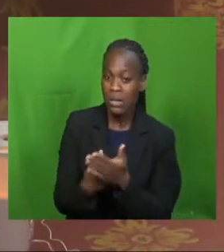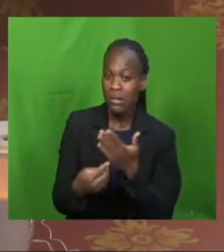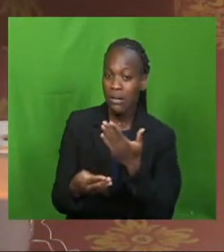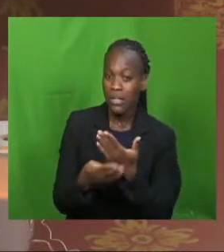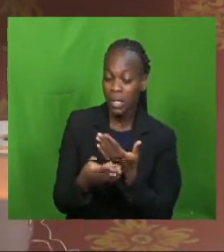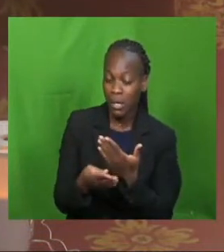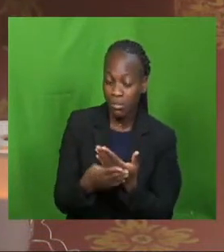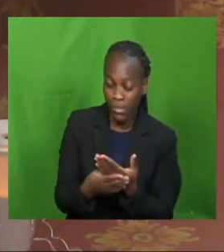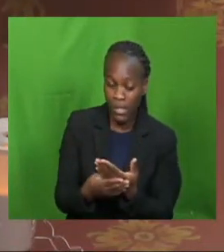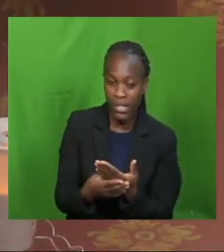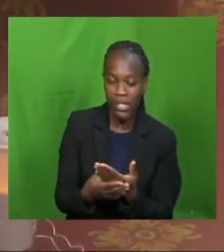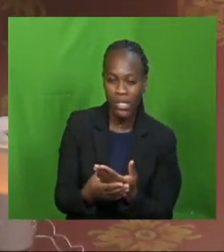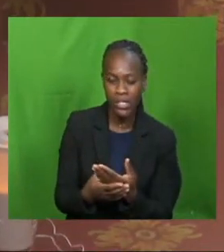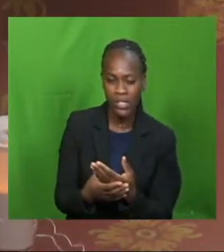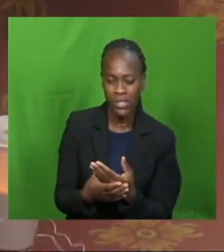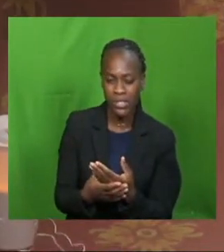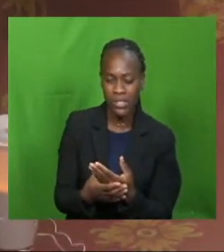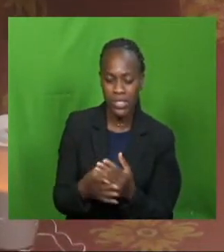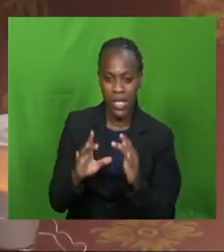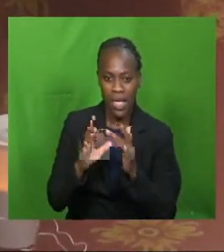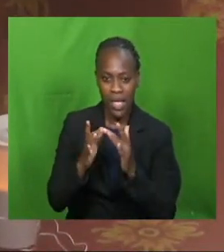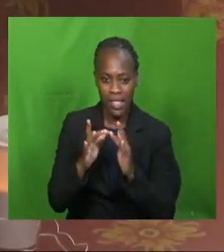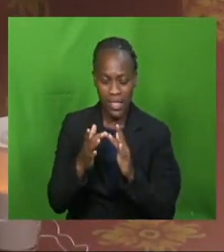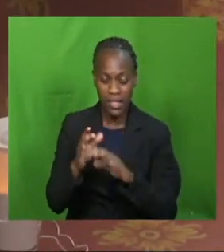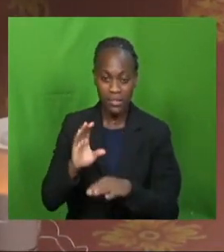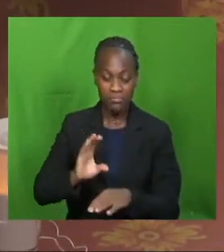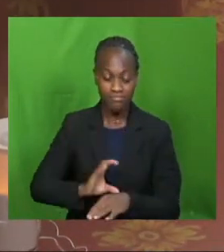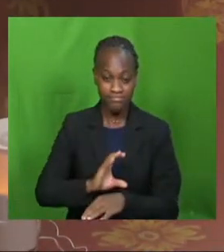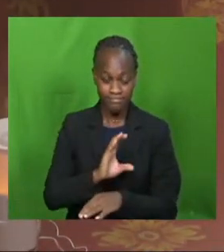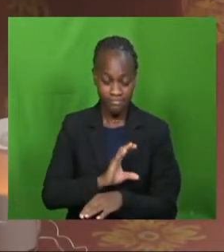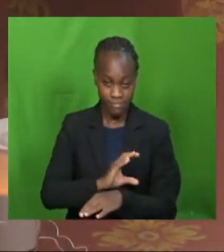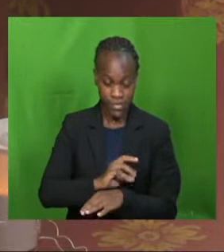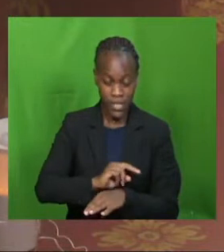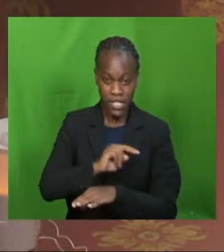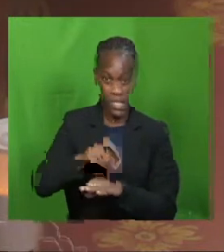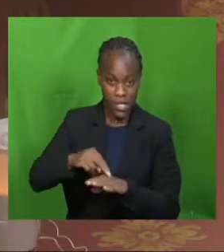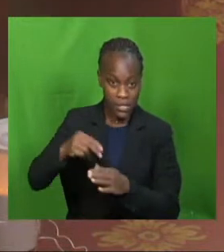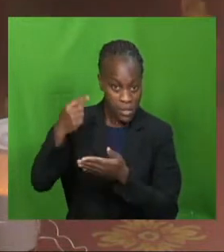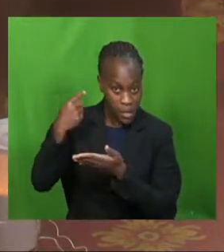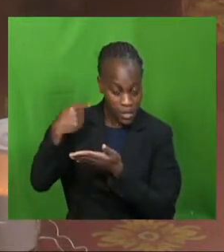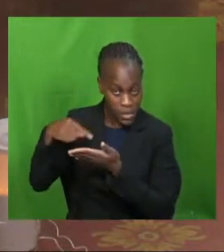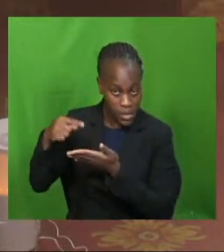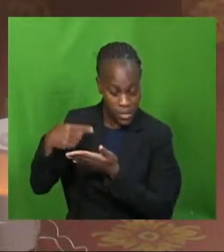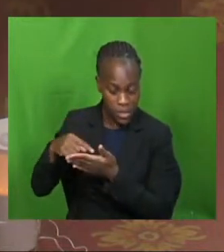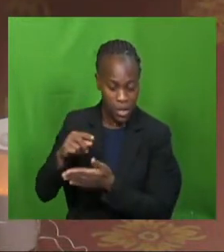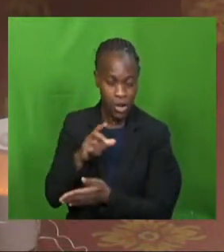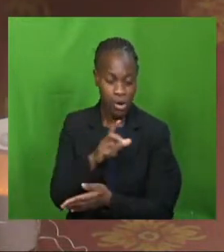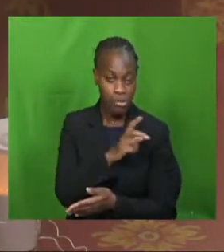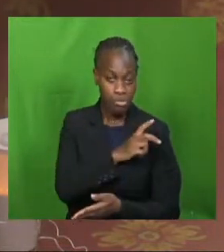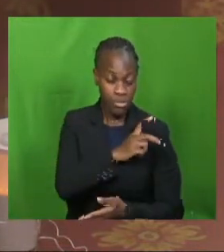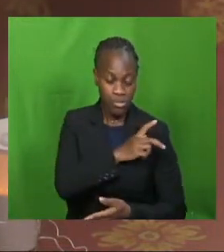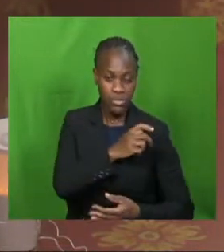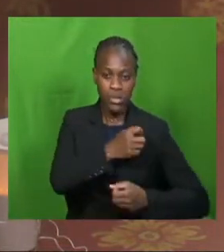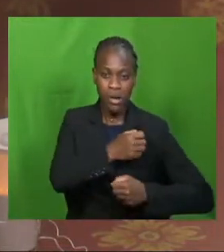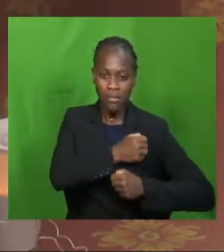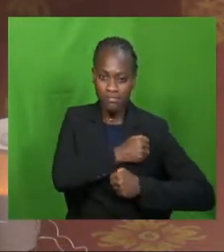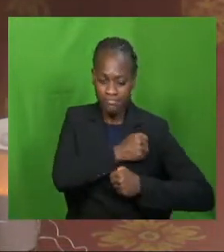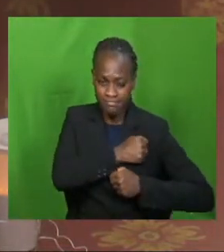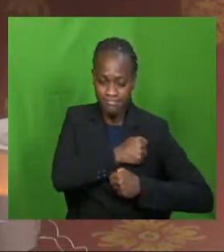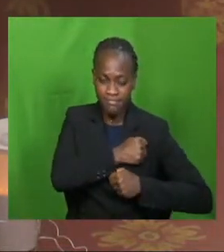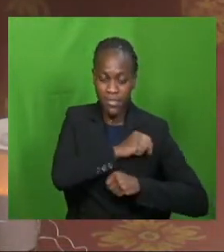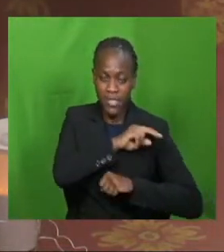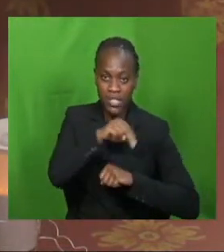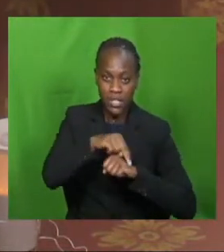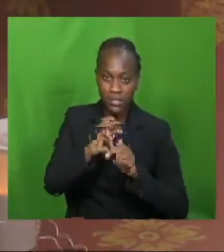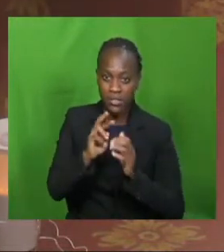Cyber Security Center, the National Security Secretariat, the Ghana Police Service, the Ghana Armed Forces, the National Film